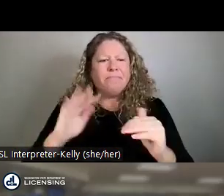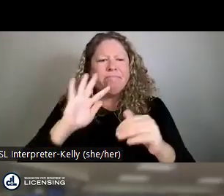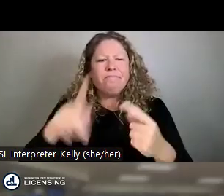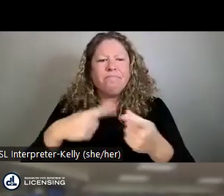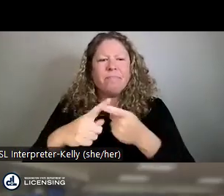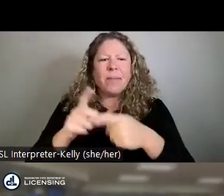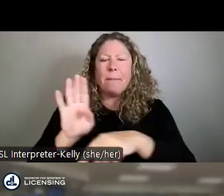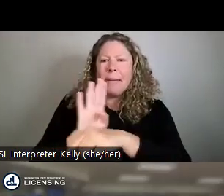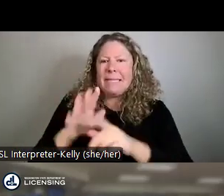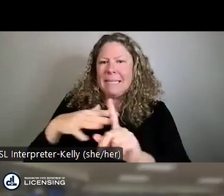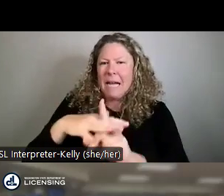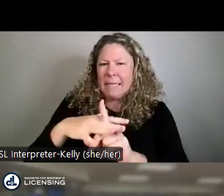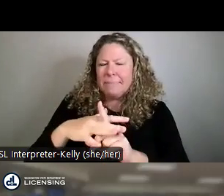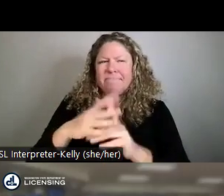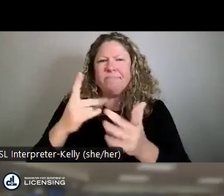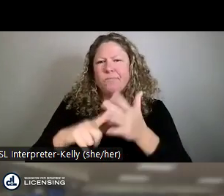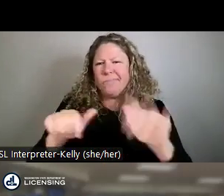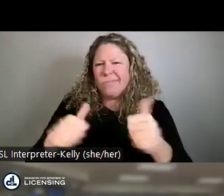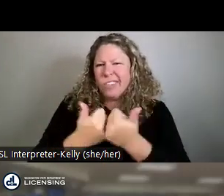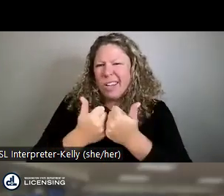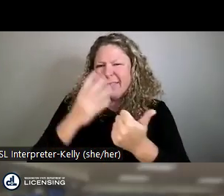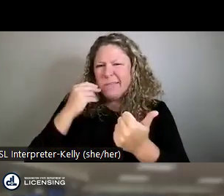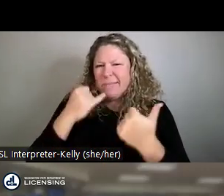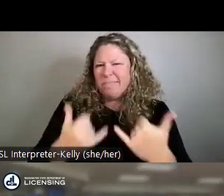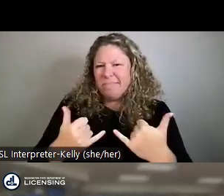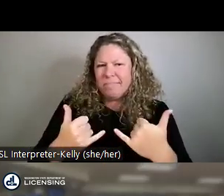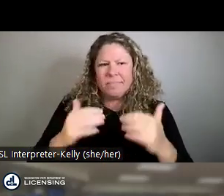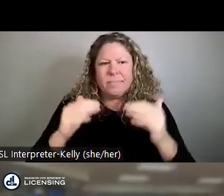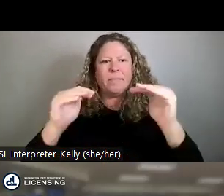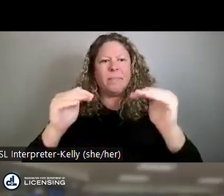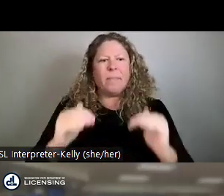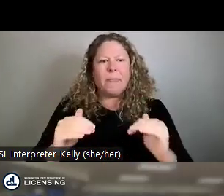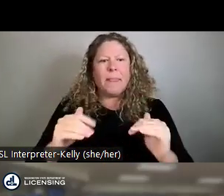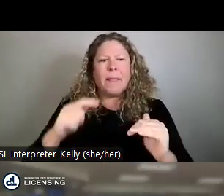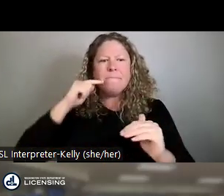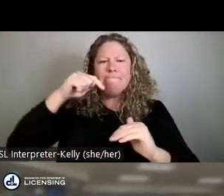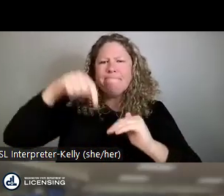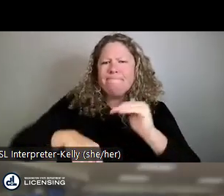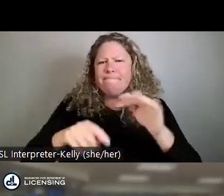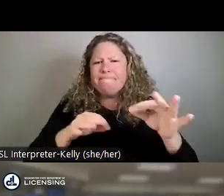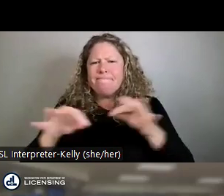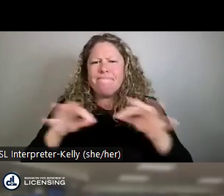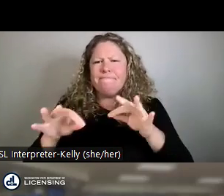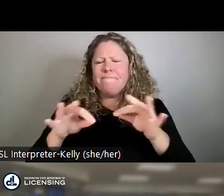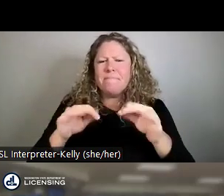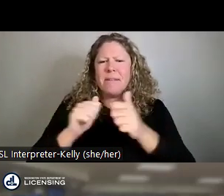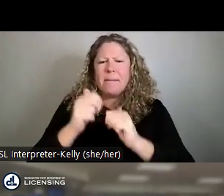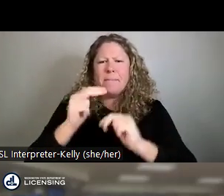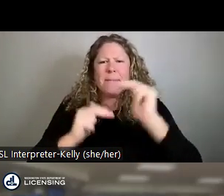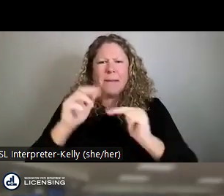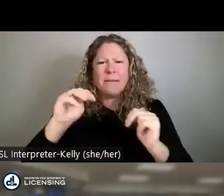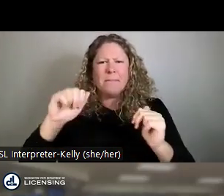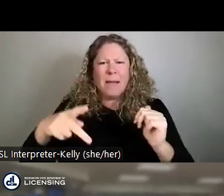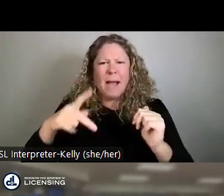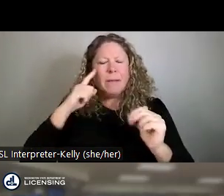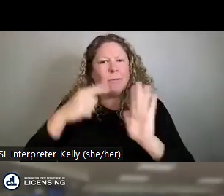the challenges we were facing in our business team. Then we'll do a deep dive into how we went about building the map, and we'll actually walk you through the